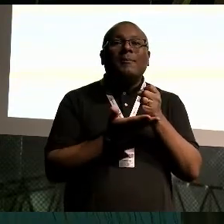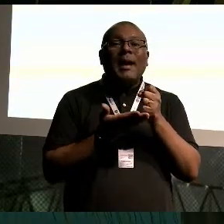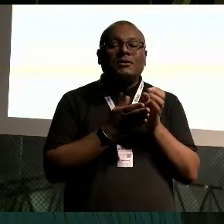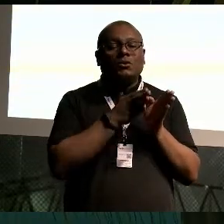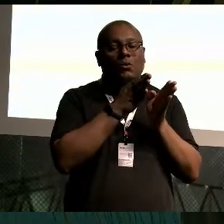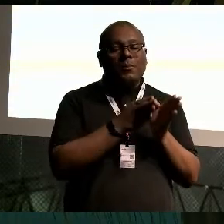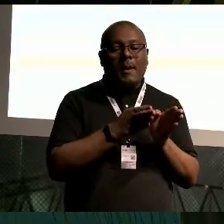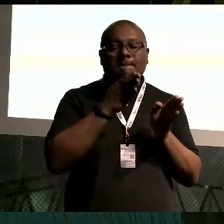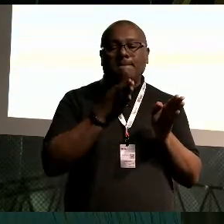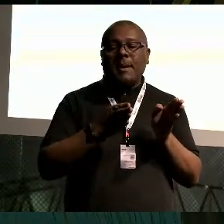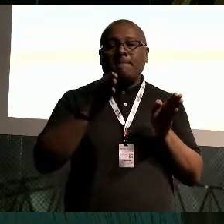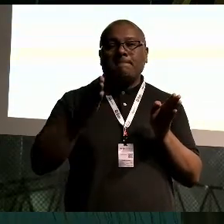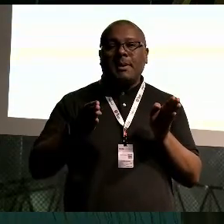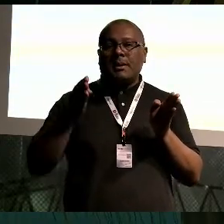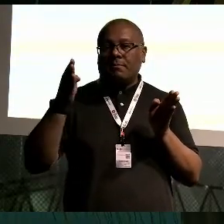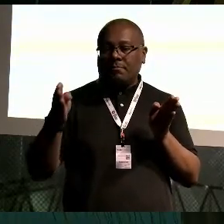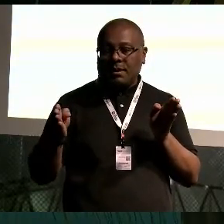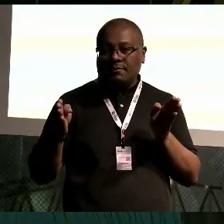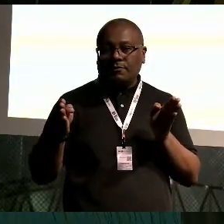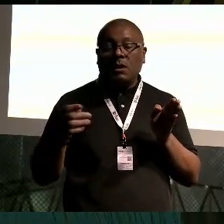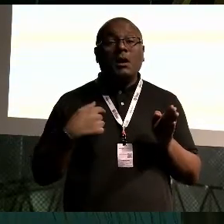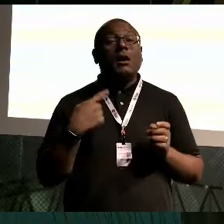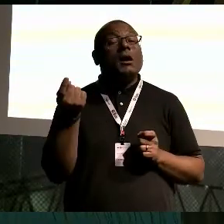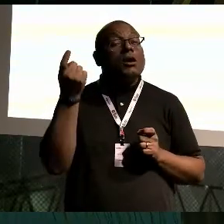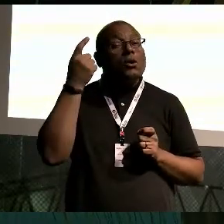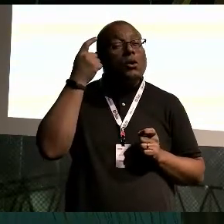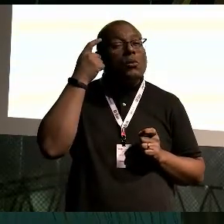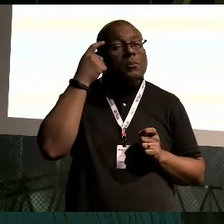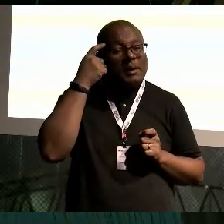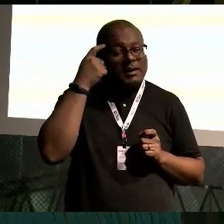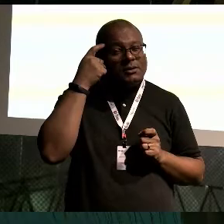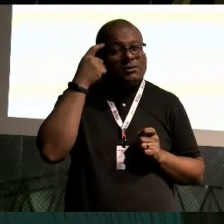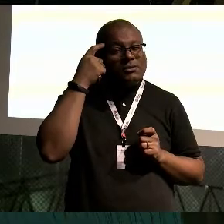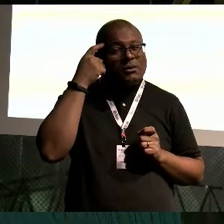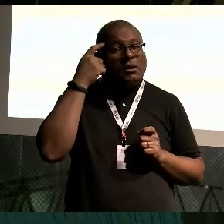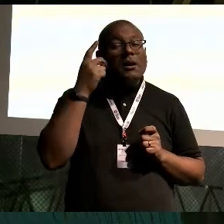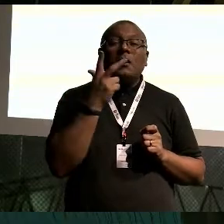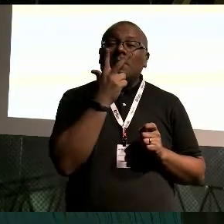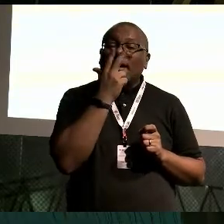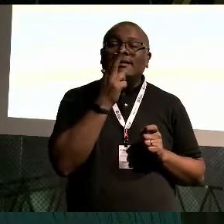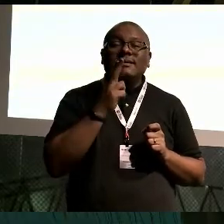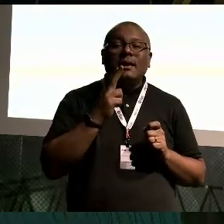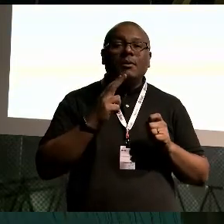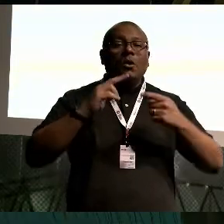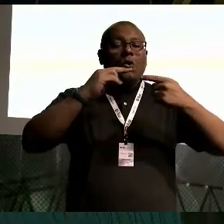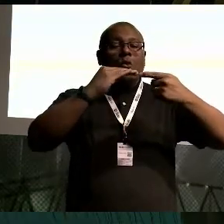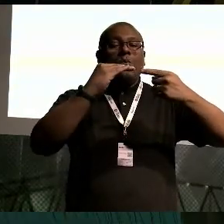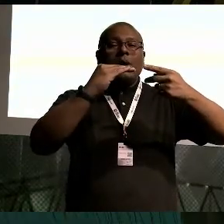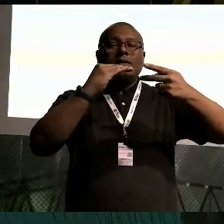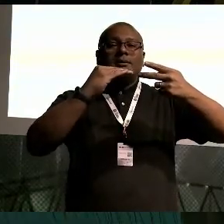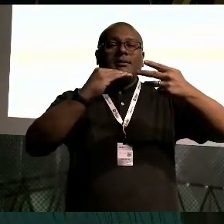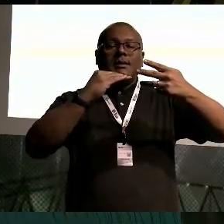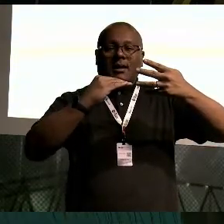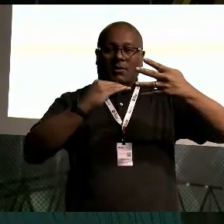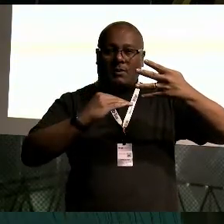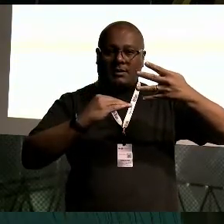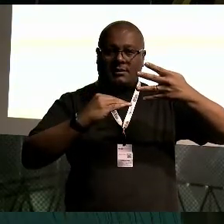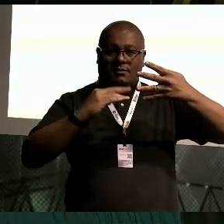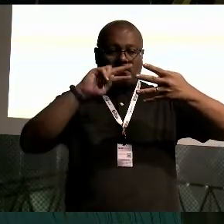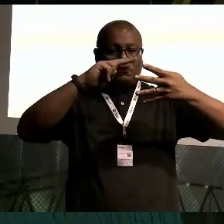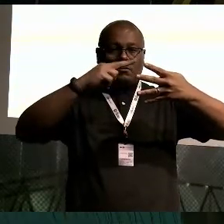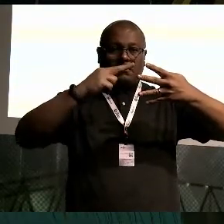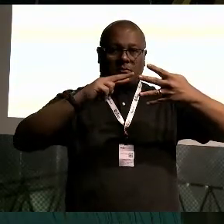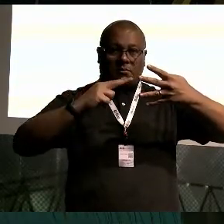step C, step D. And you might think that everything has to happen in sequence. Everything has to happen one after another. But actually, you